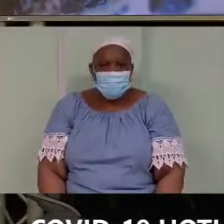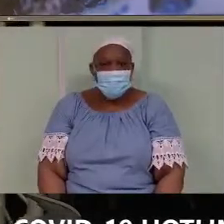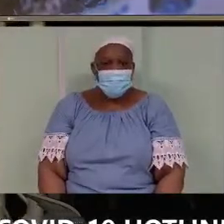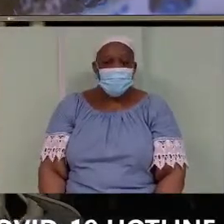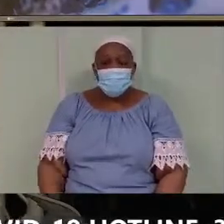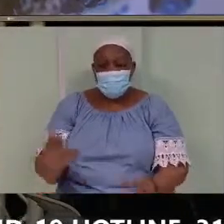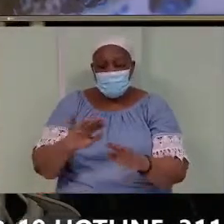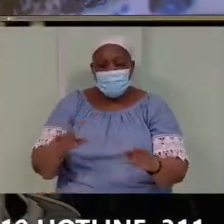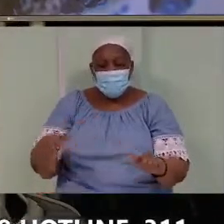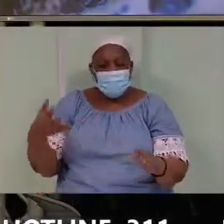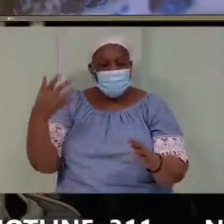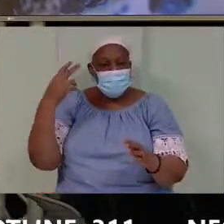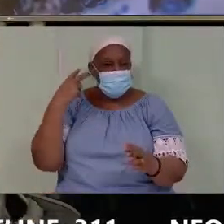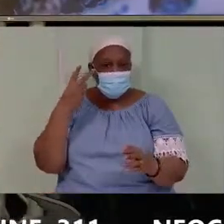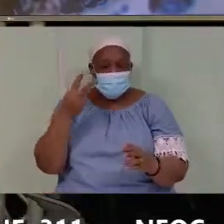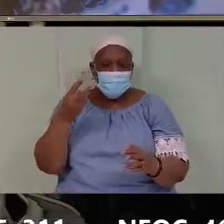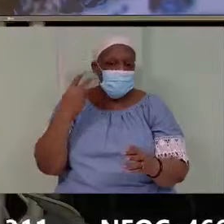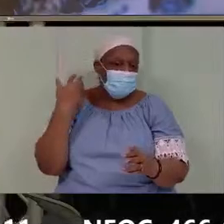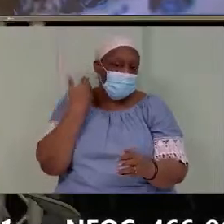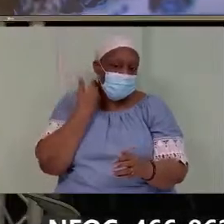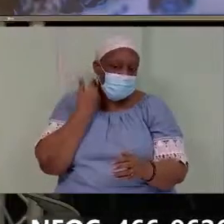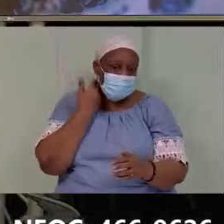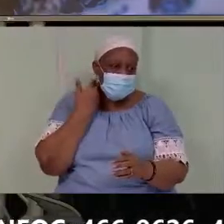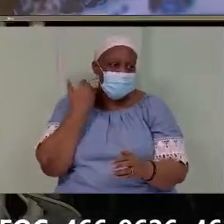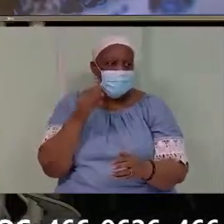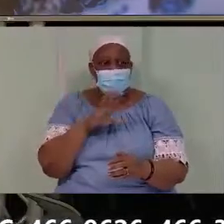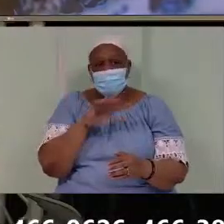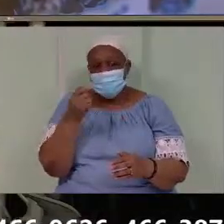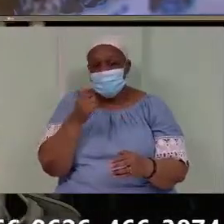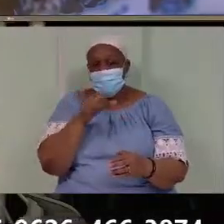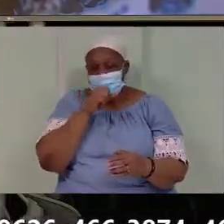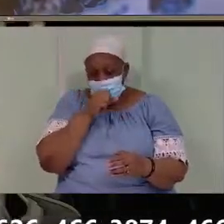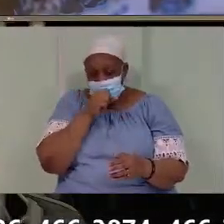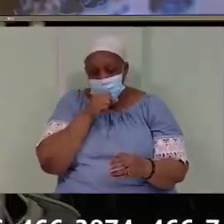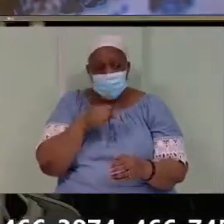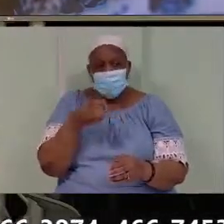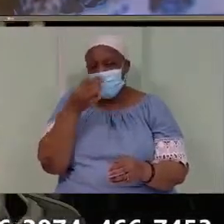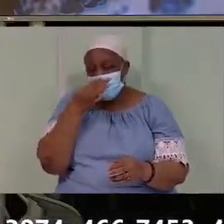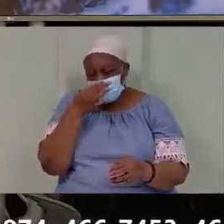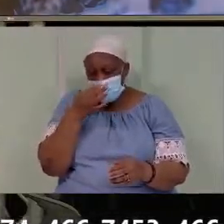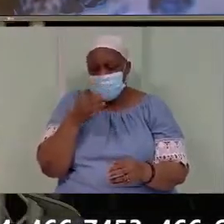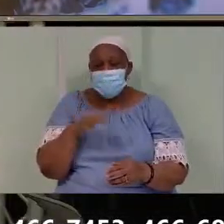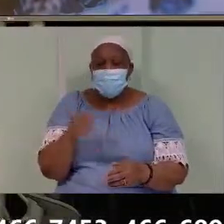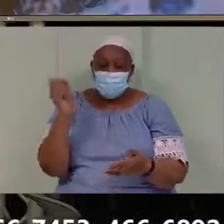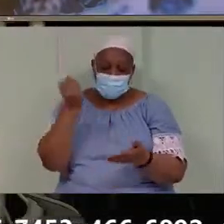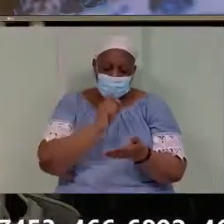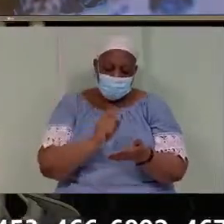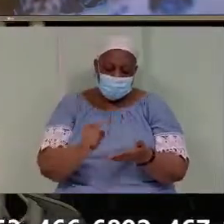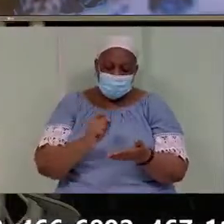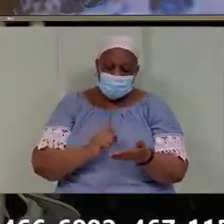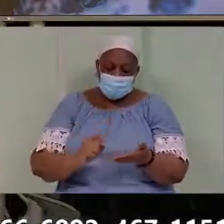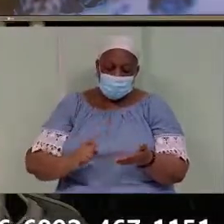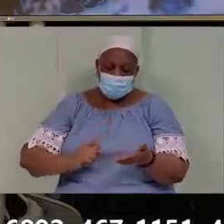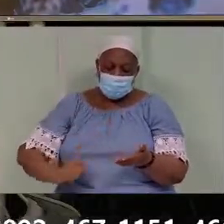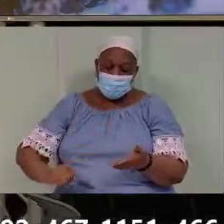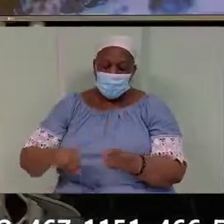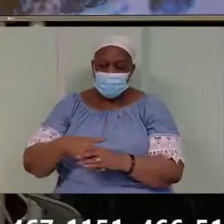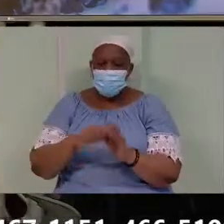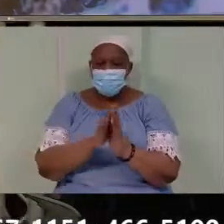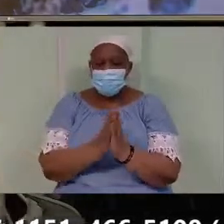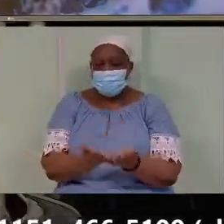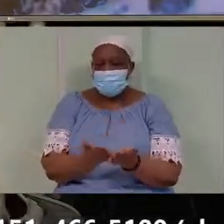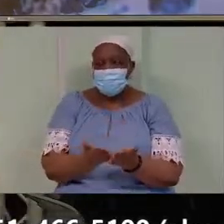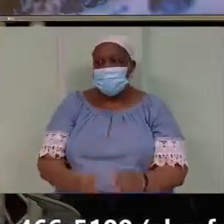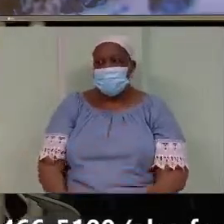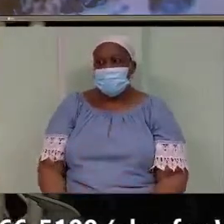checked for their temperature, other symptoms, and so on, this would be recorded. The same information